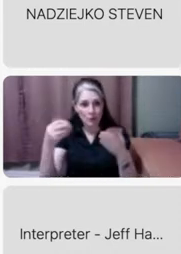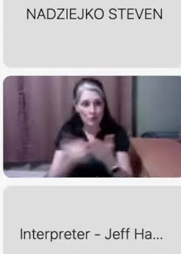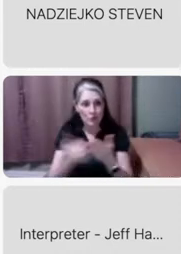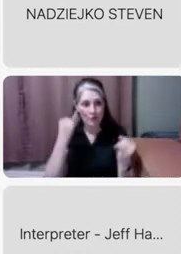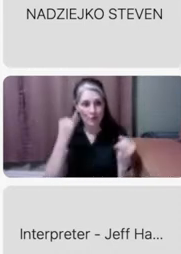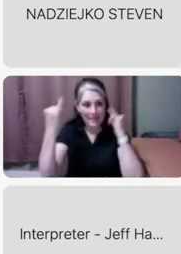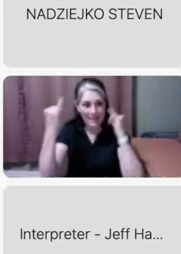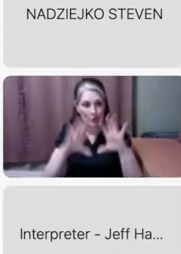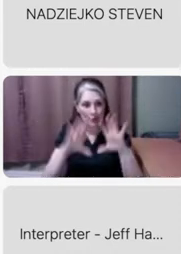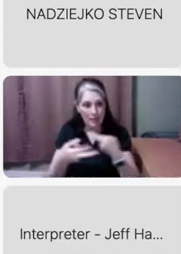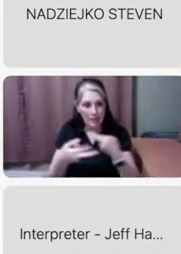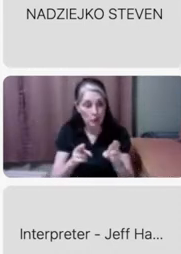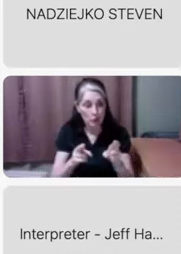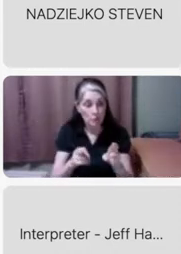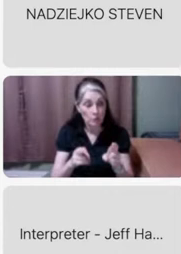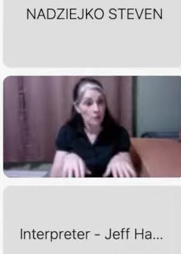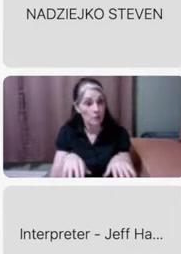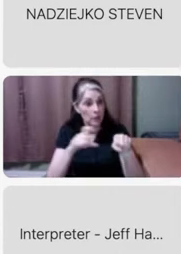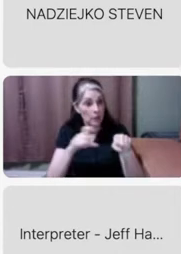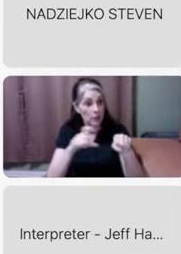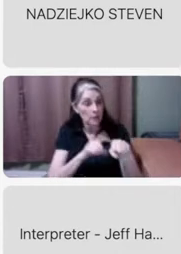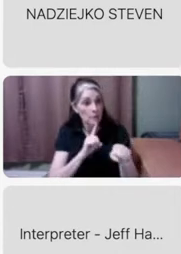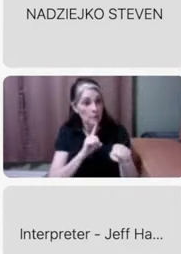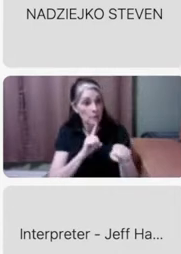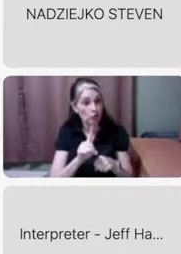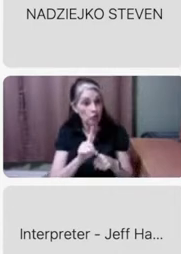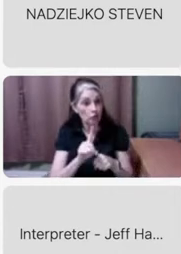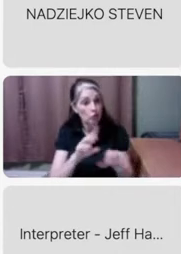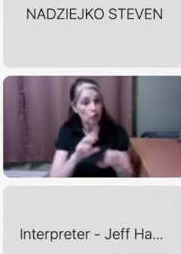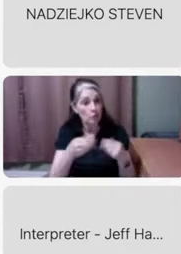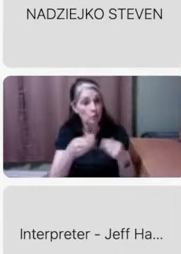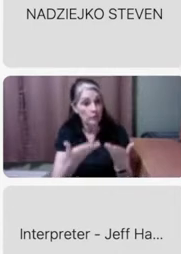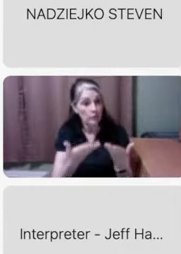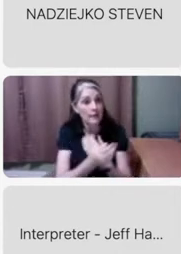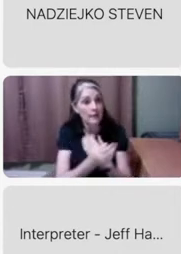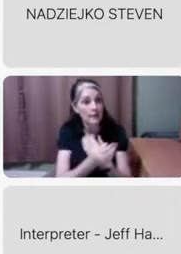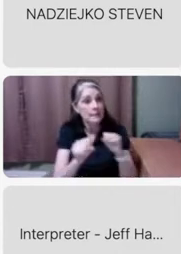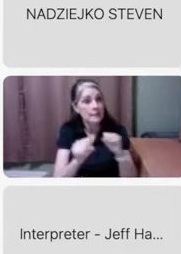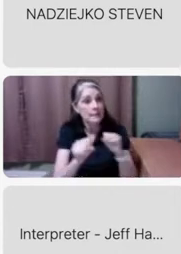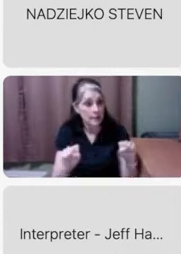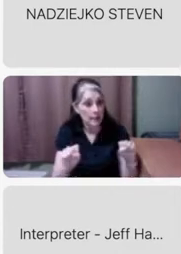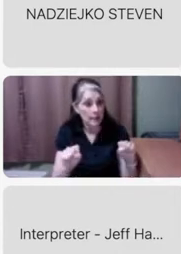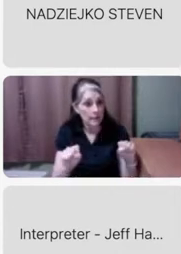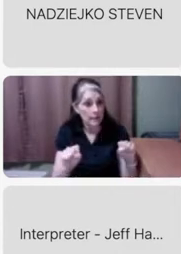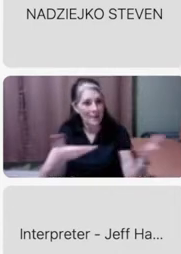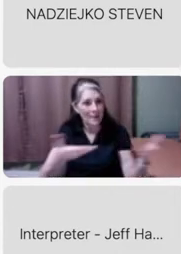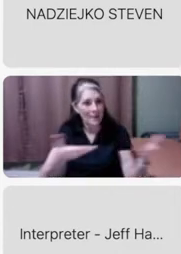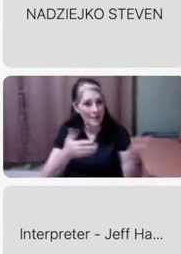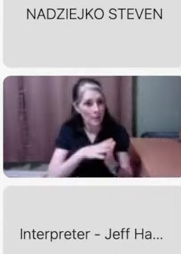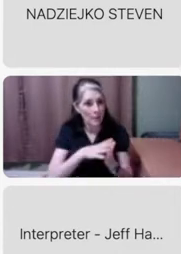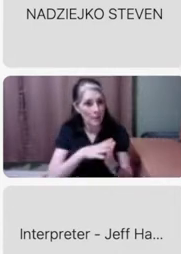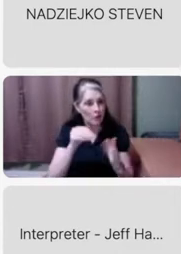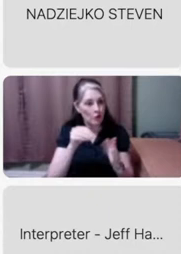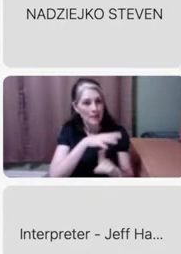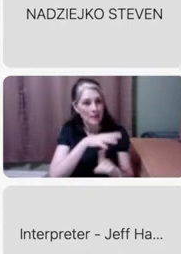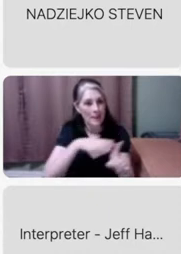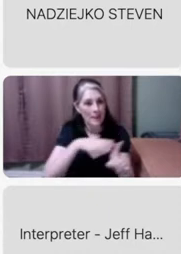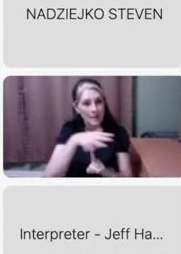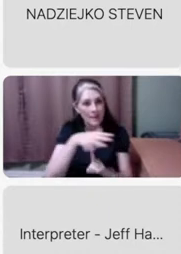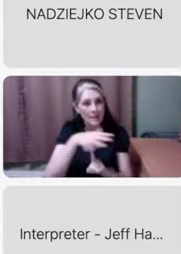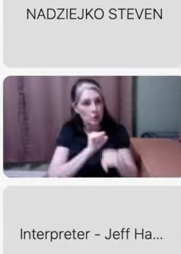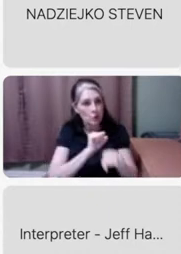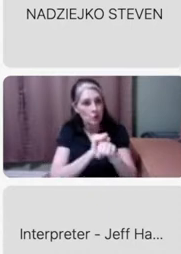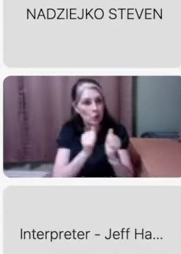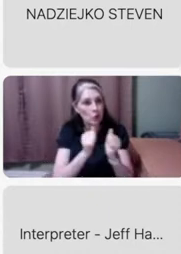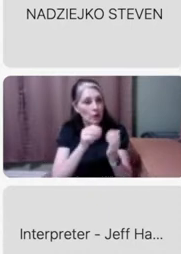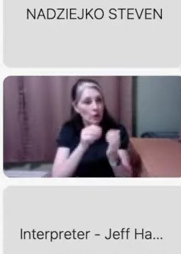takes time to ensure that she provides a safe and inviting learning environment for her students when you are